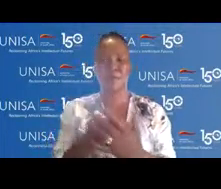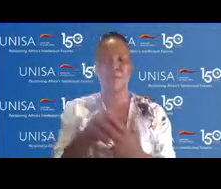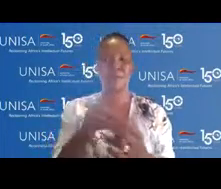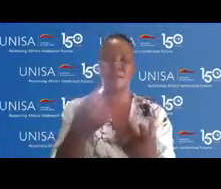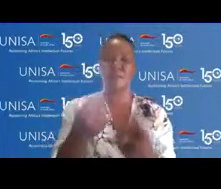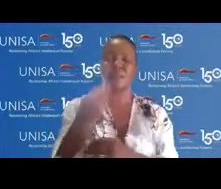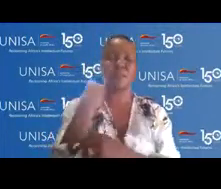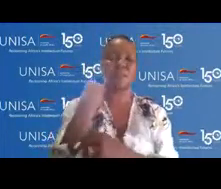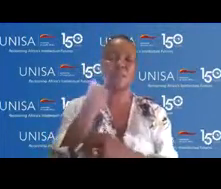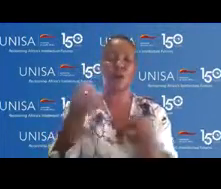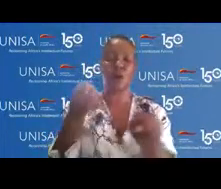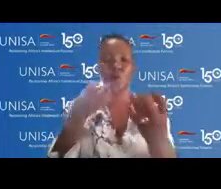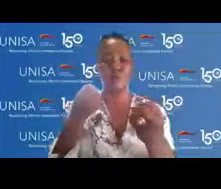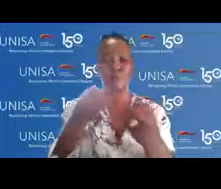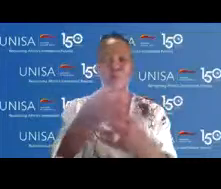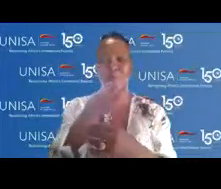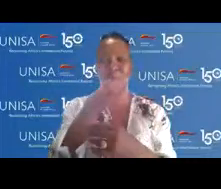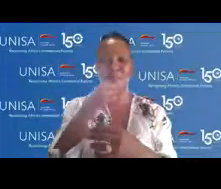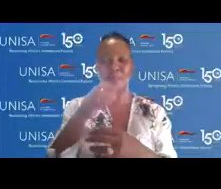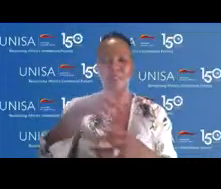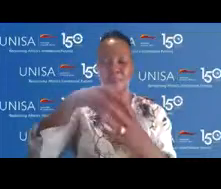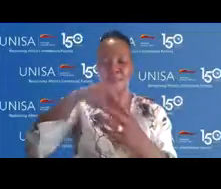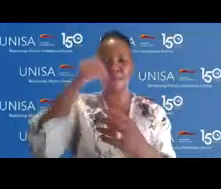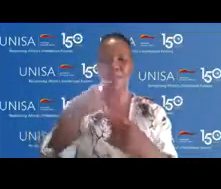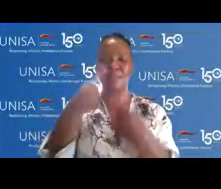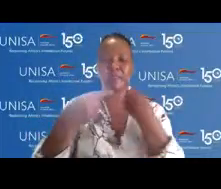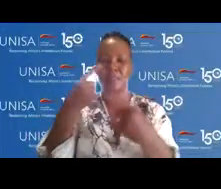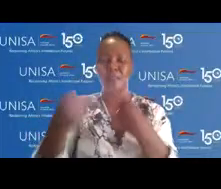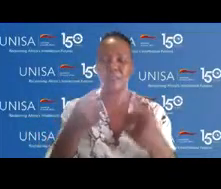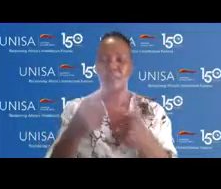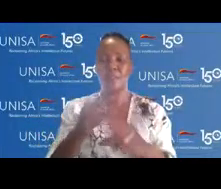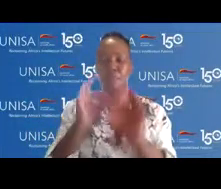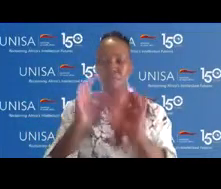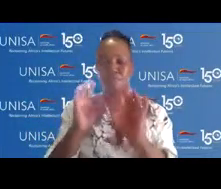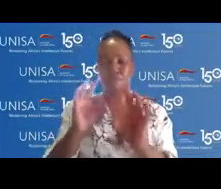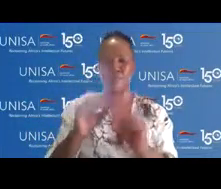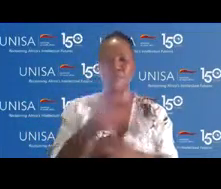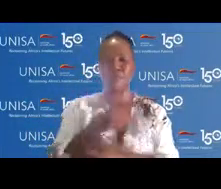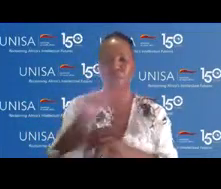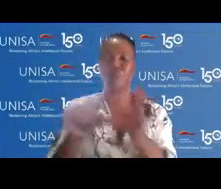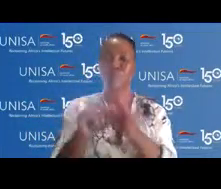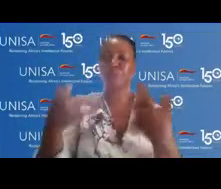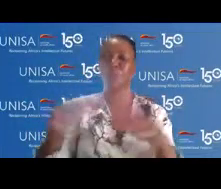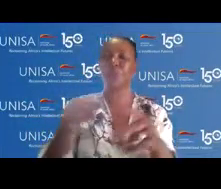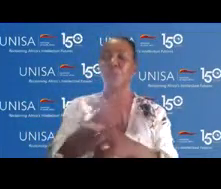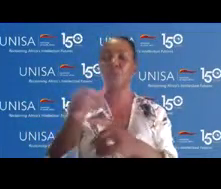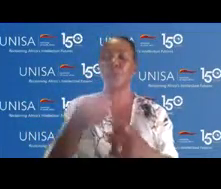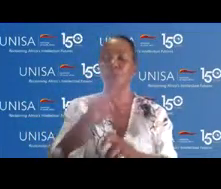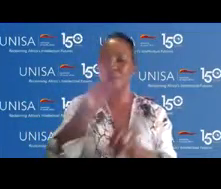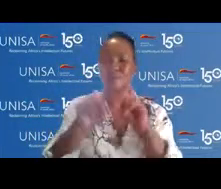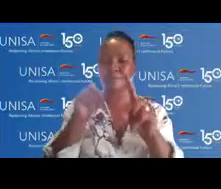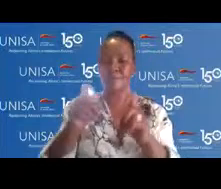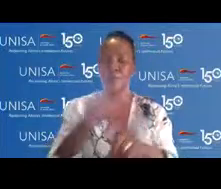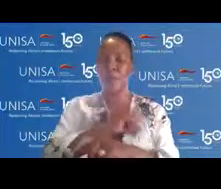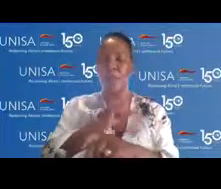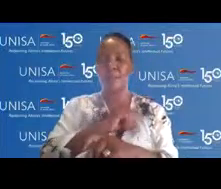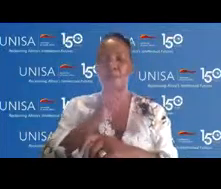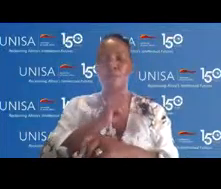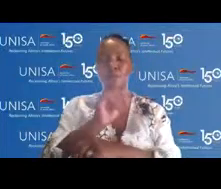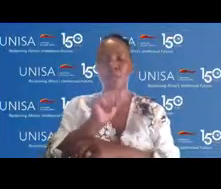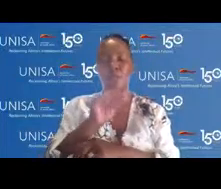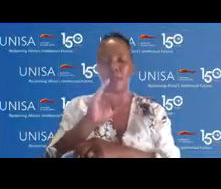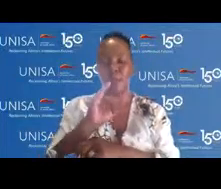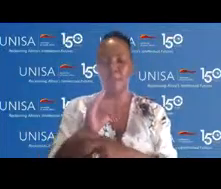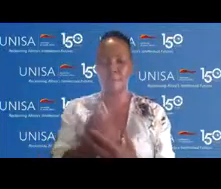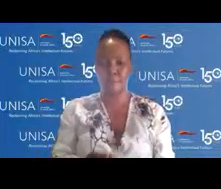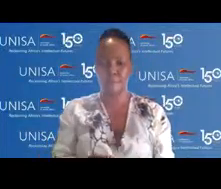then pulls out an answer that's appropriate to your question. So it's a lot more advanced because it's using AI. So